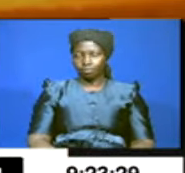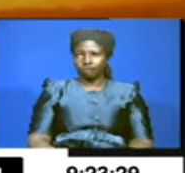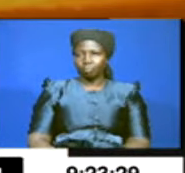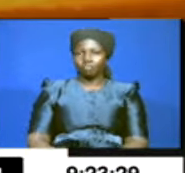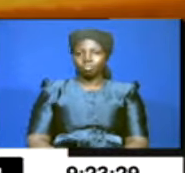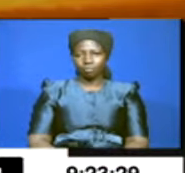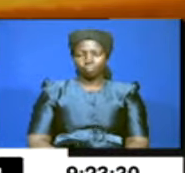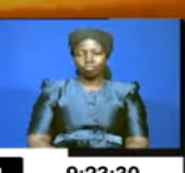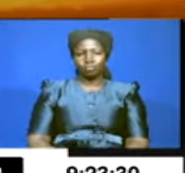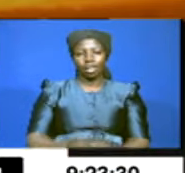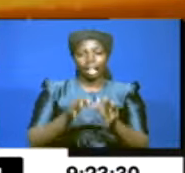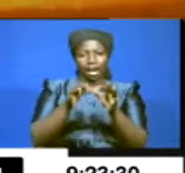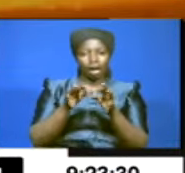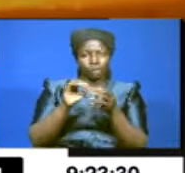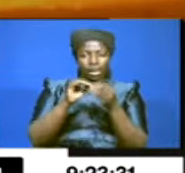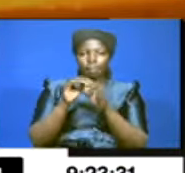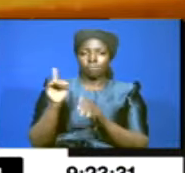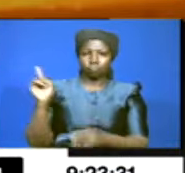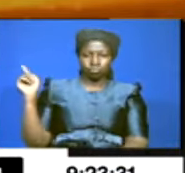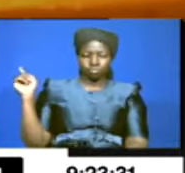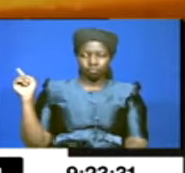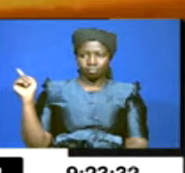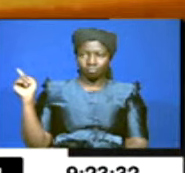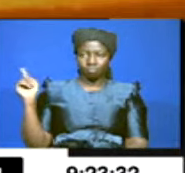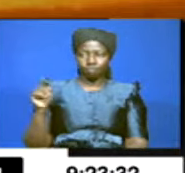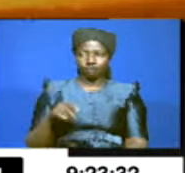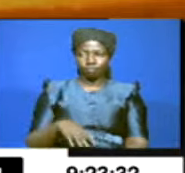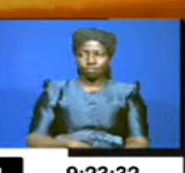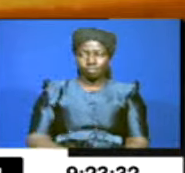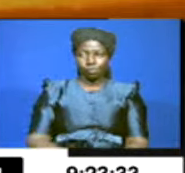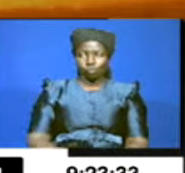808-9700. And the account number is Catherine Kasavuli.